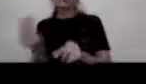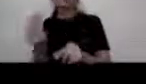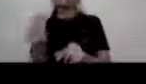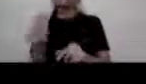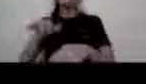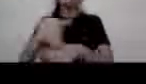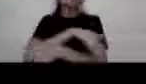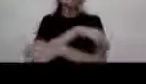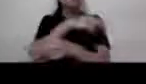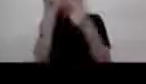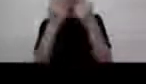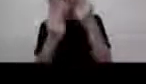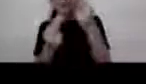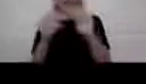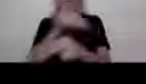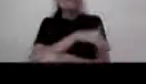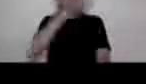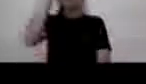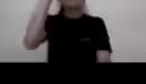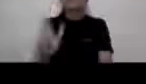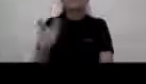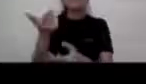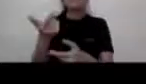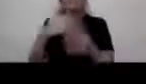architecture of the building.